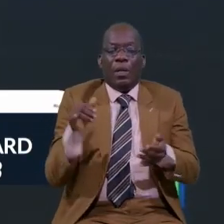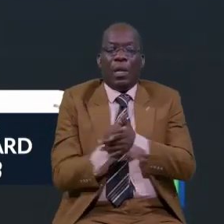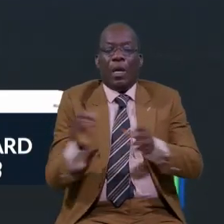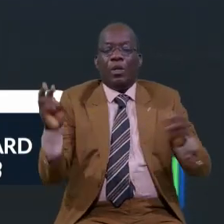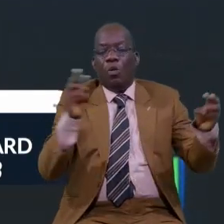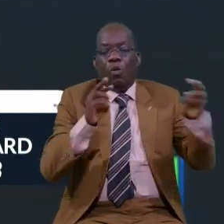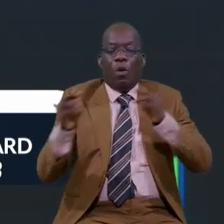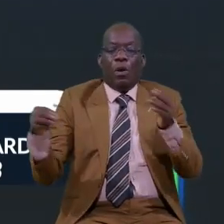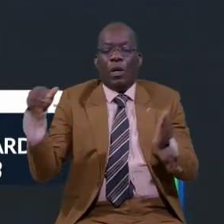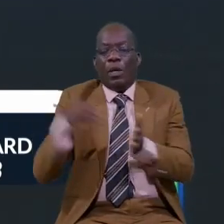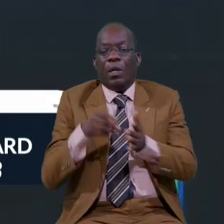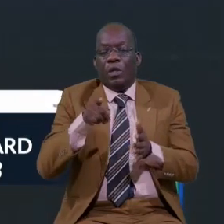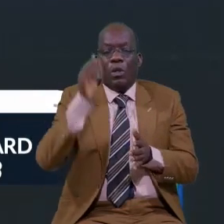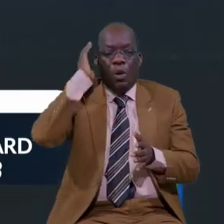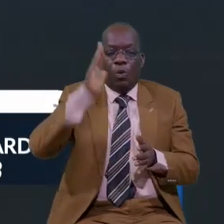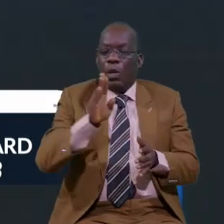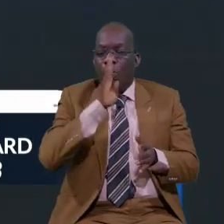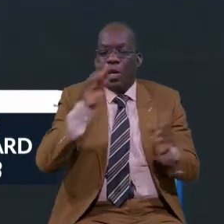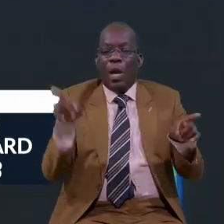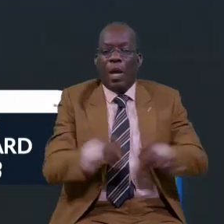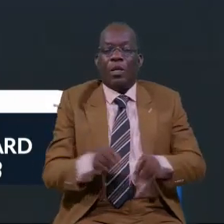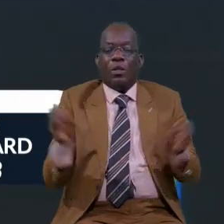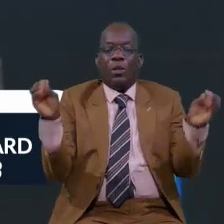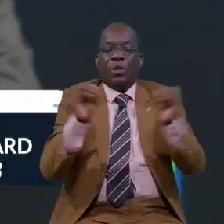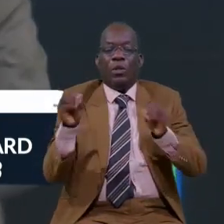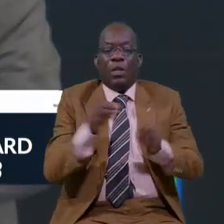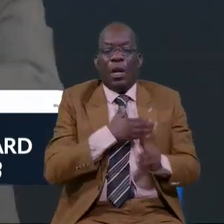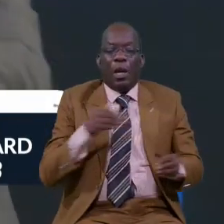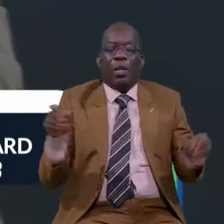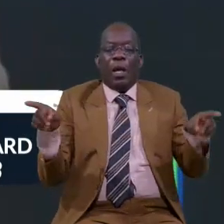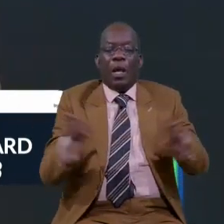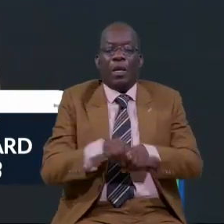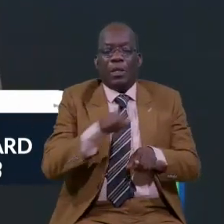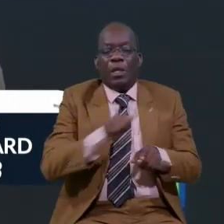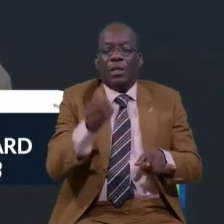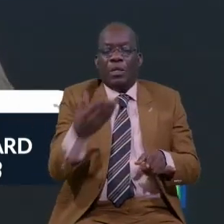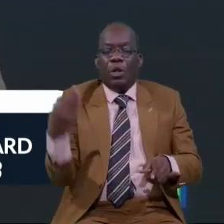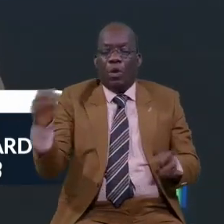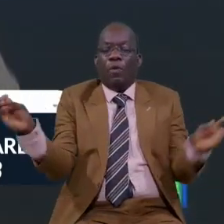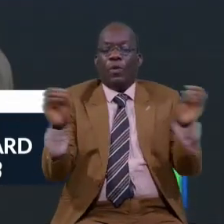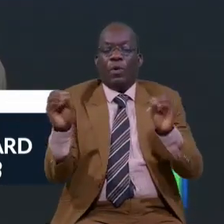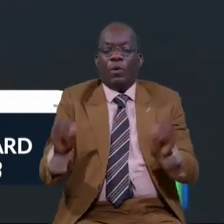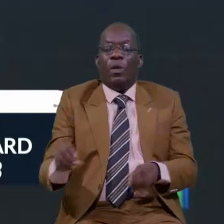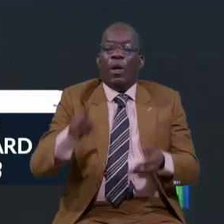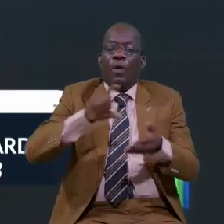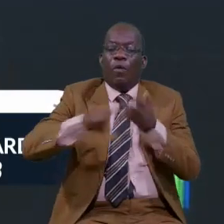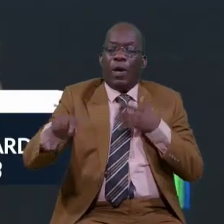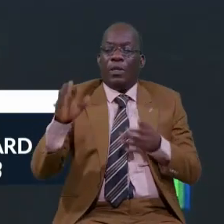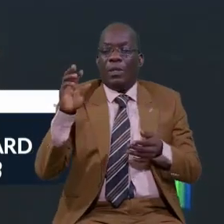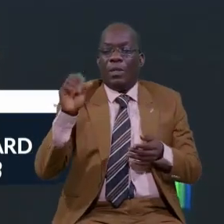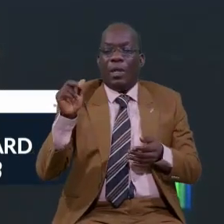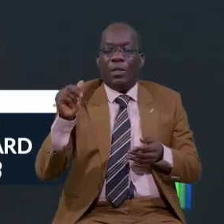as nothing and as a thing of naught. Look at verse 13 there. In verse 13, it says, for I,